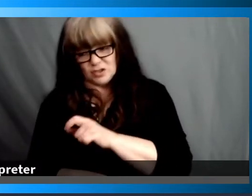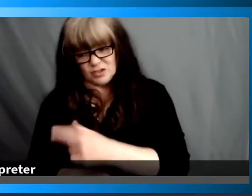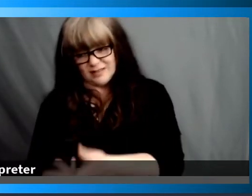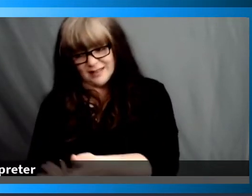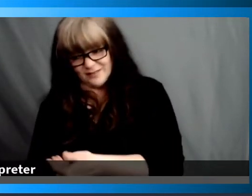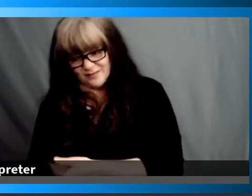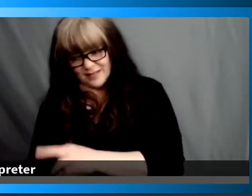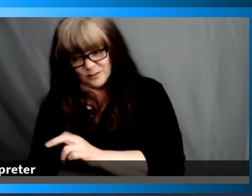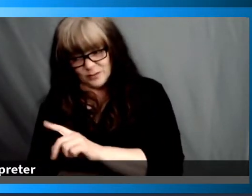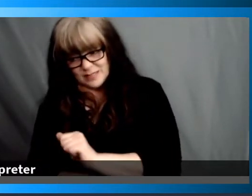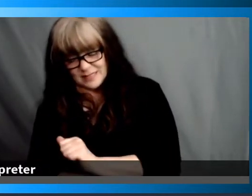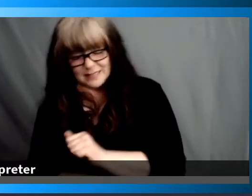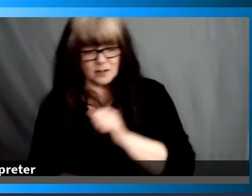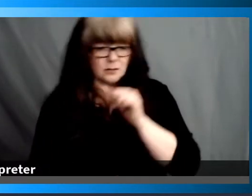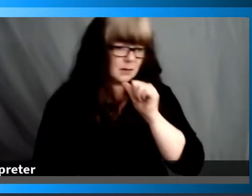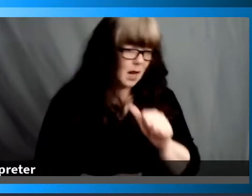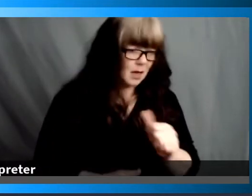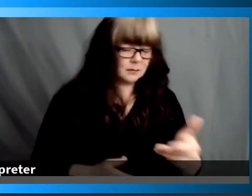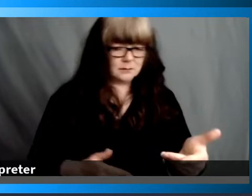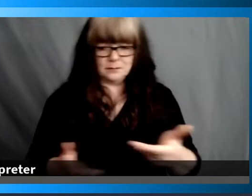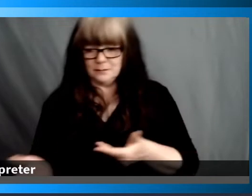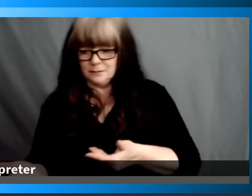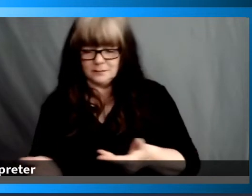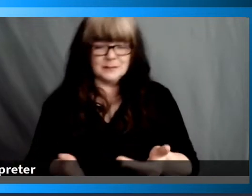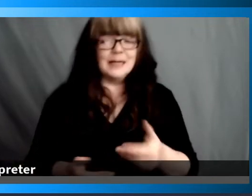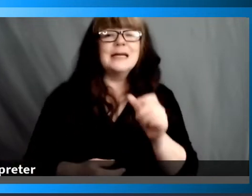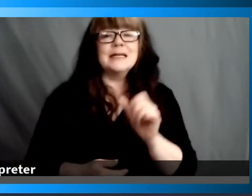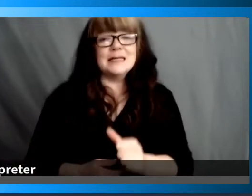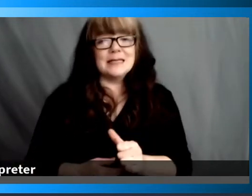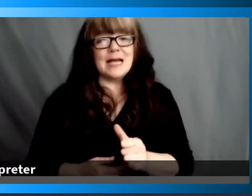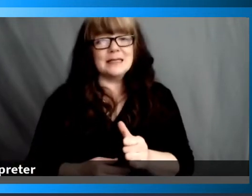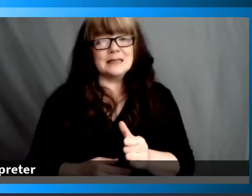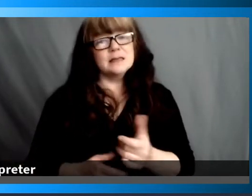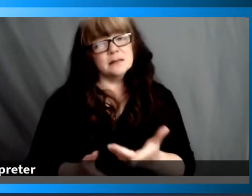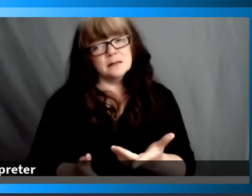or shouldn't she? Because yeah, she's redeemed herself